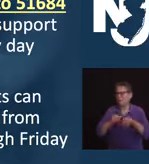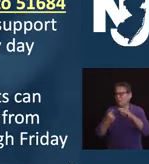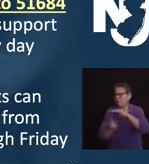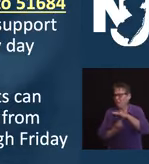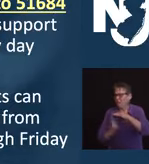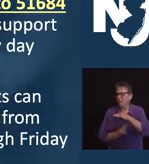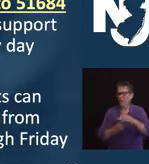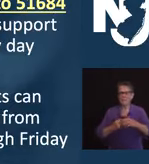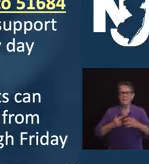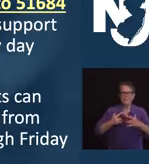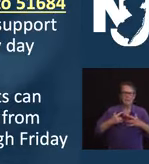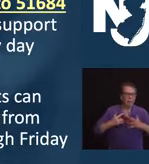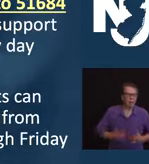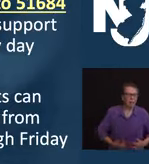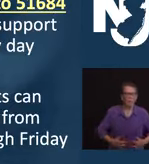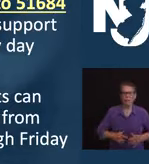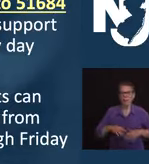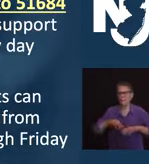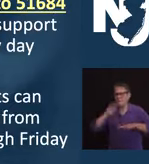866-202-HELP. That's